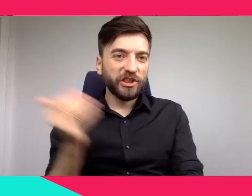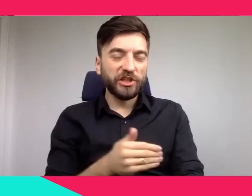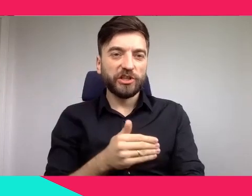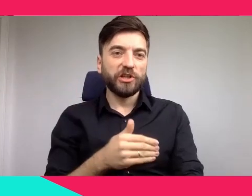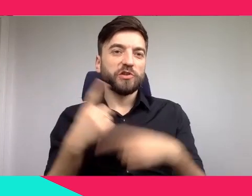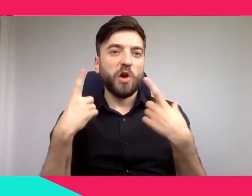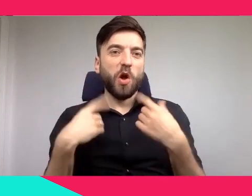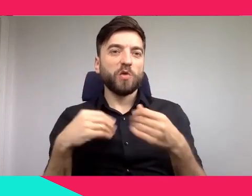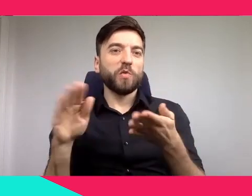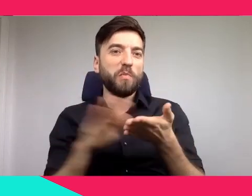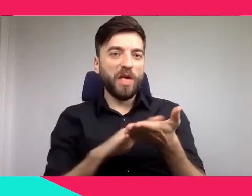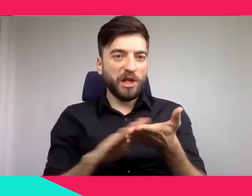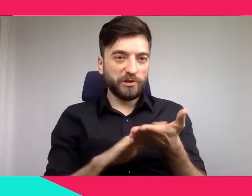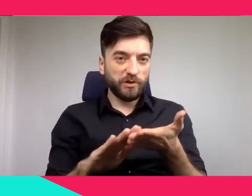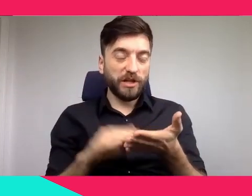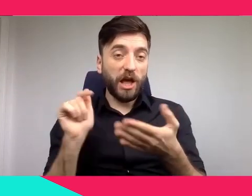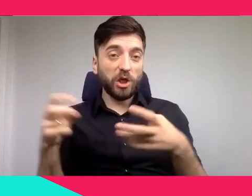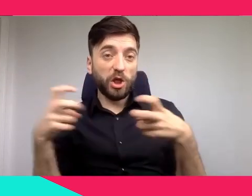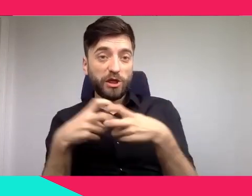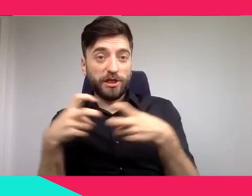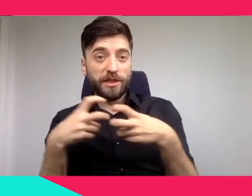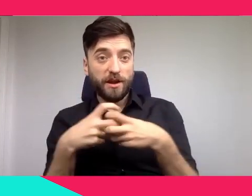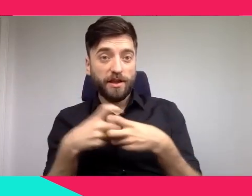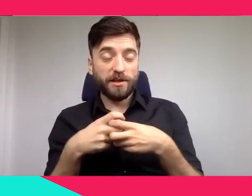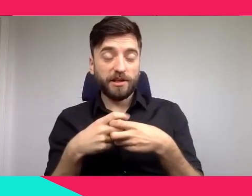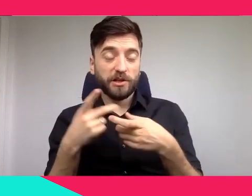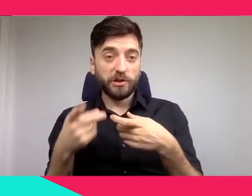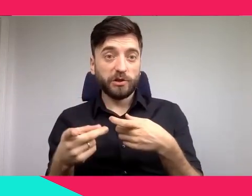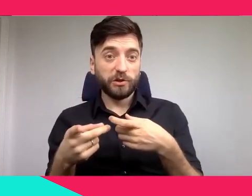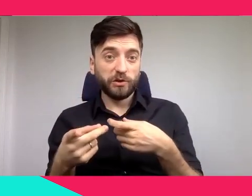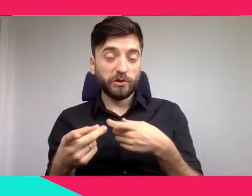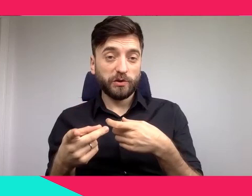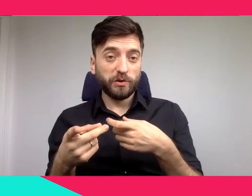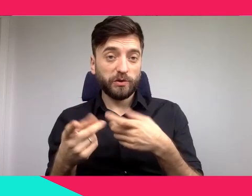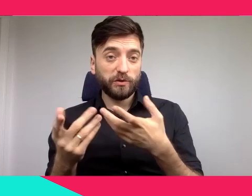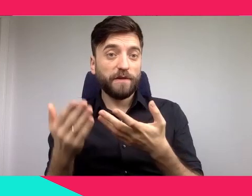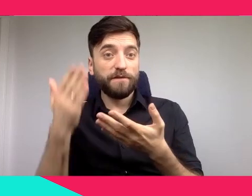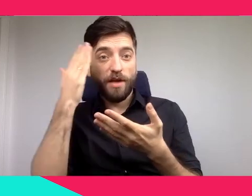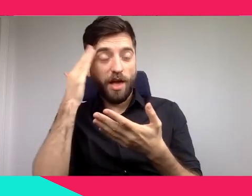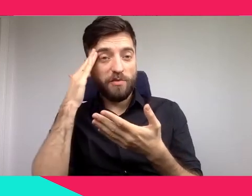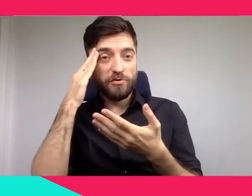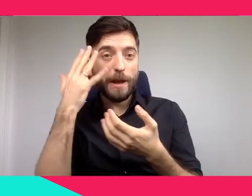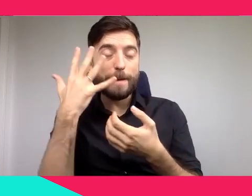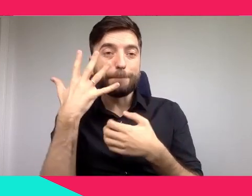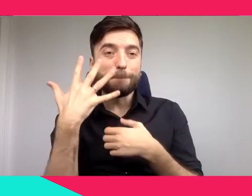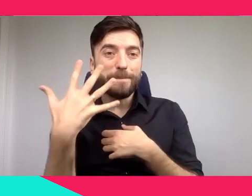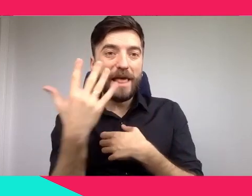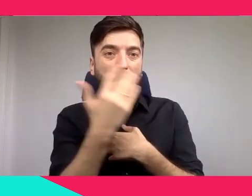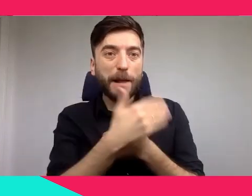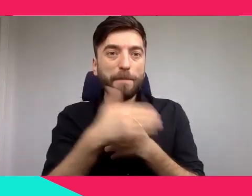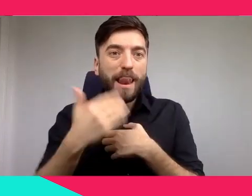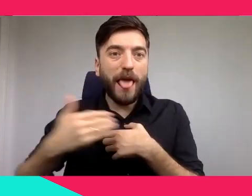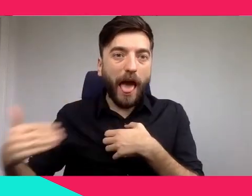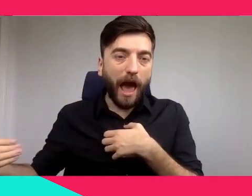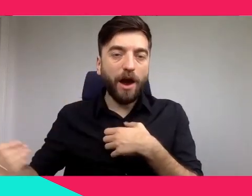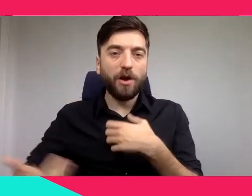images get a page view of, I don't know, 5 billion something, and then you have to correlate it back to, this